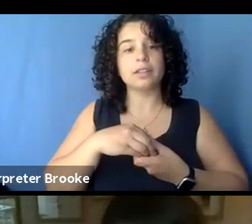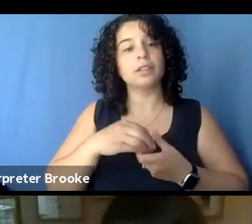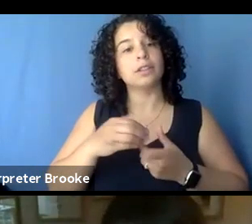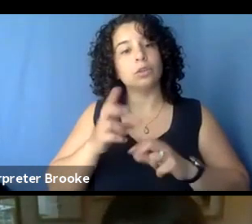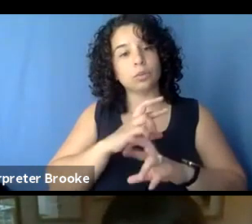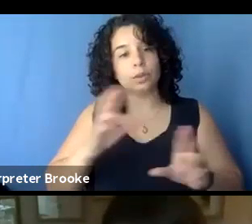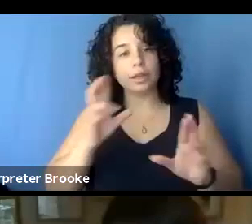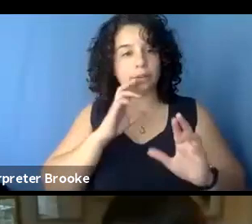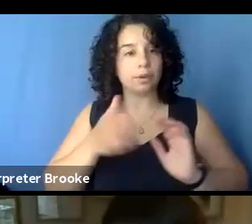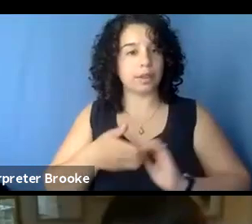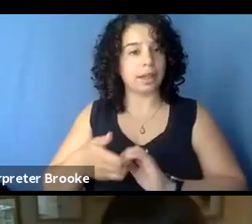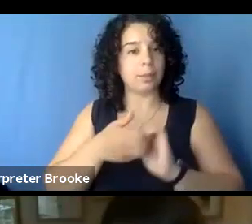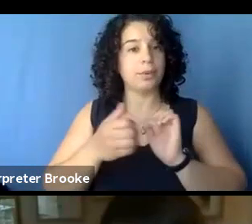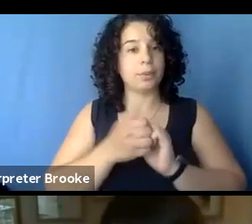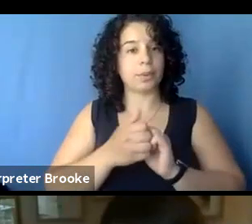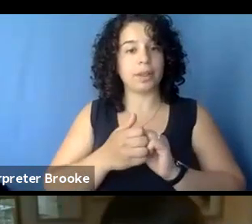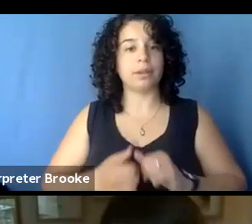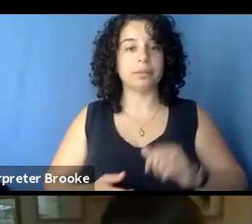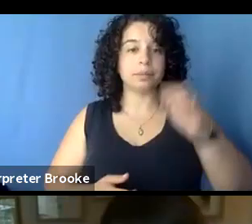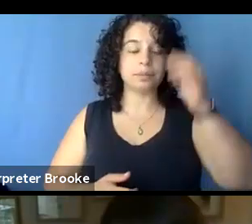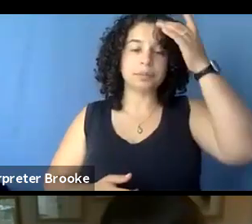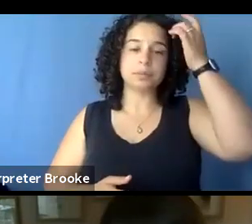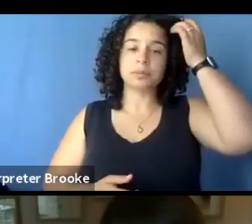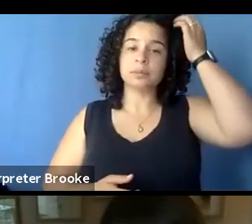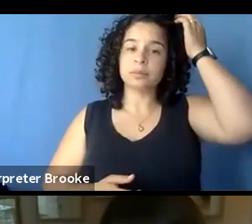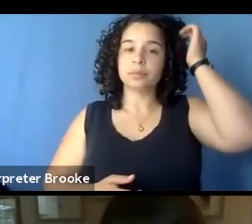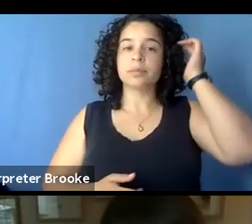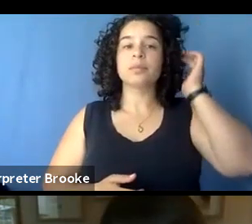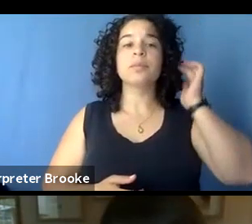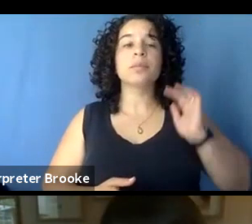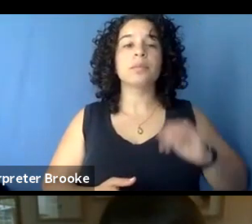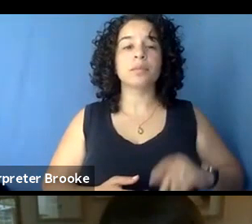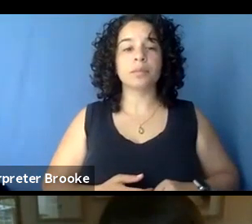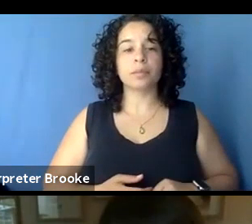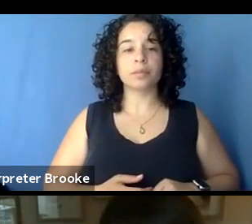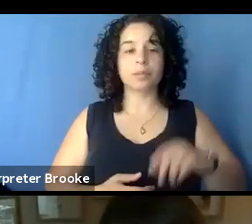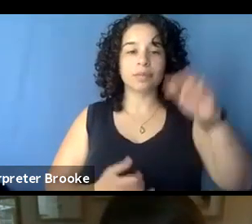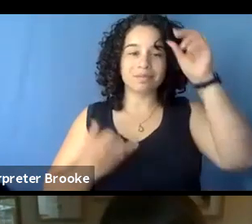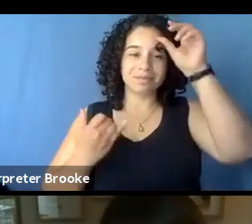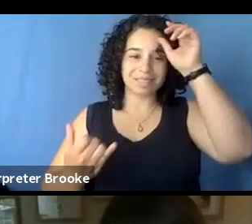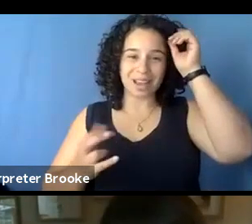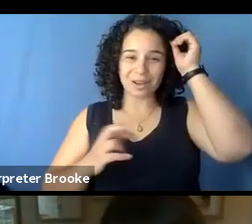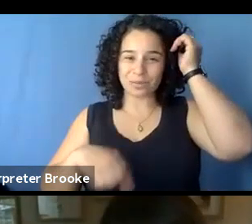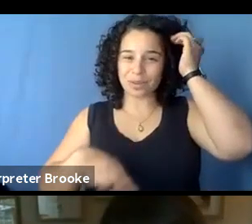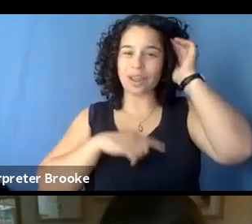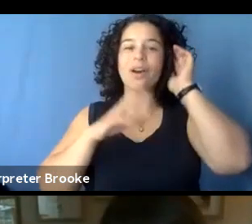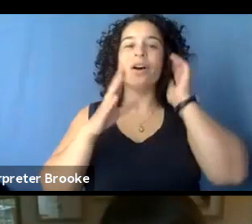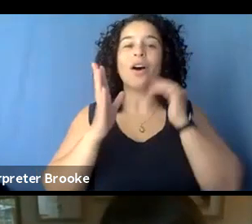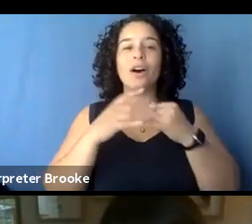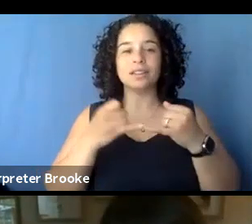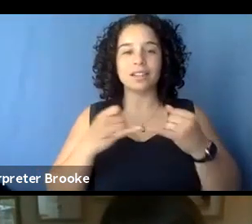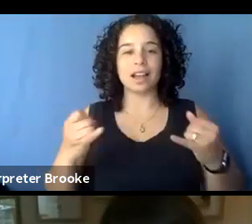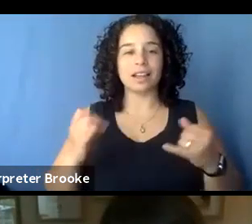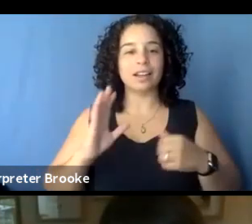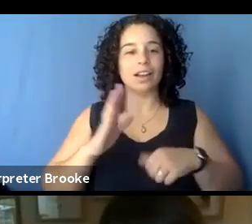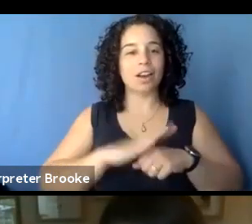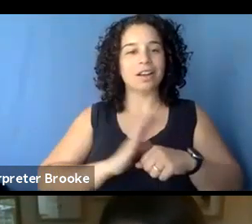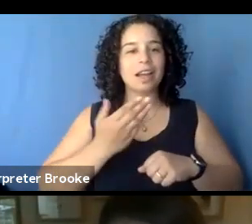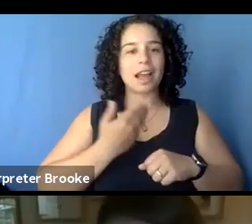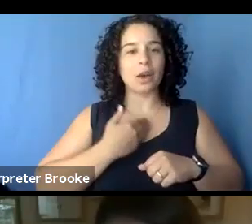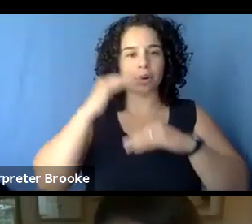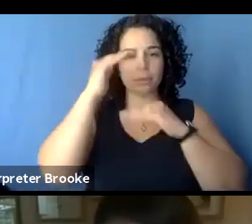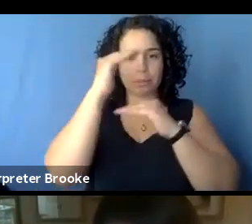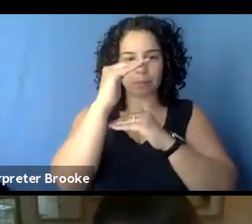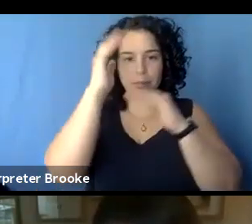collaboration. And so here we are in our little boxes, on the virtual space boxes on